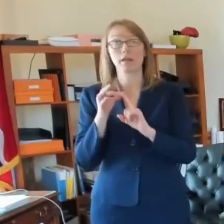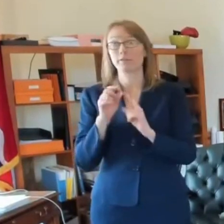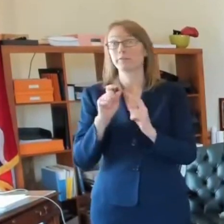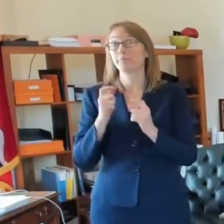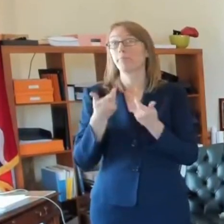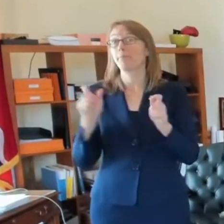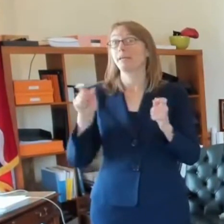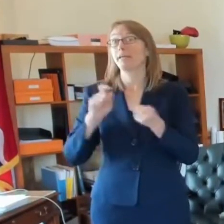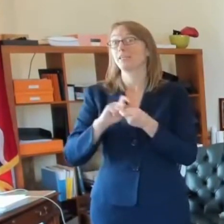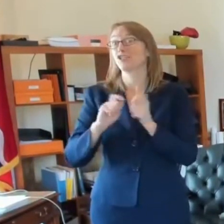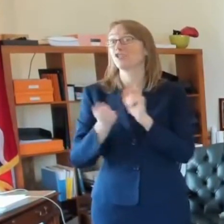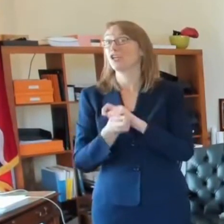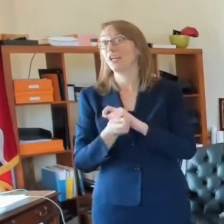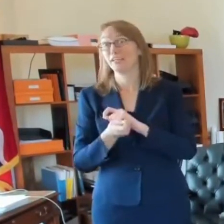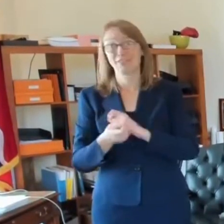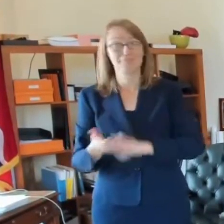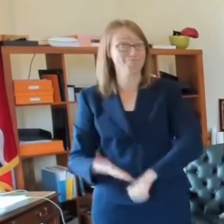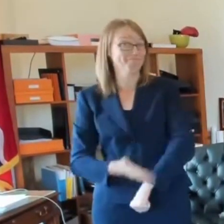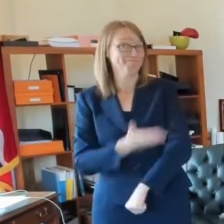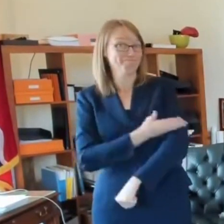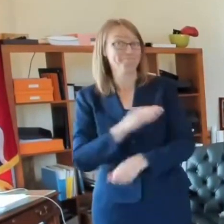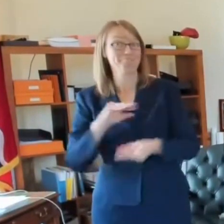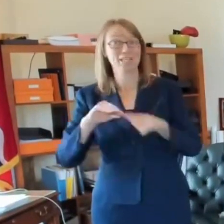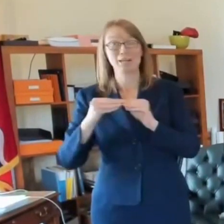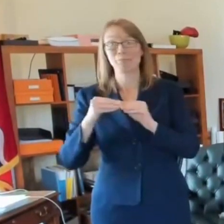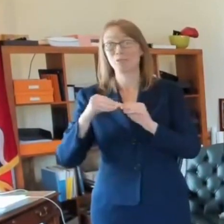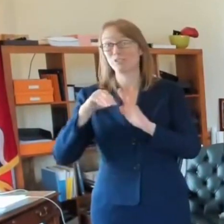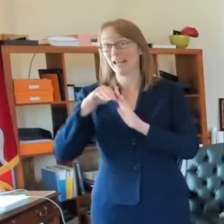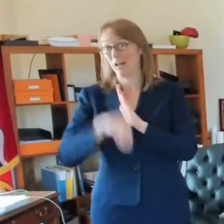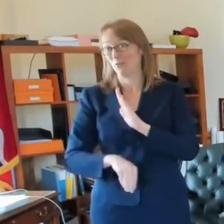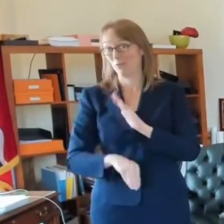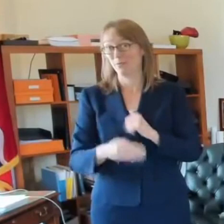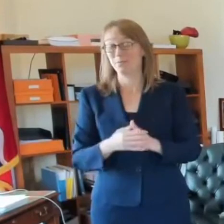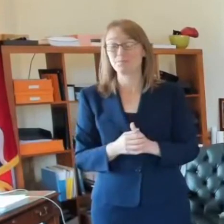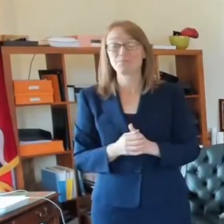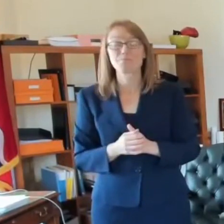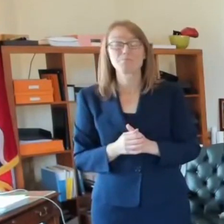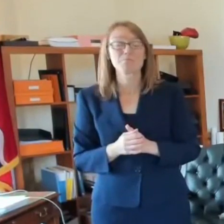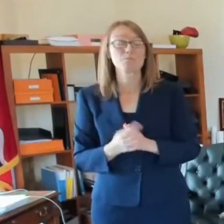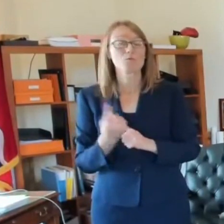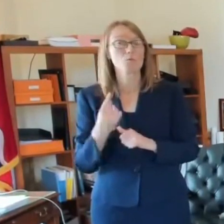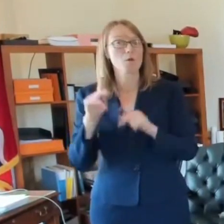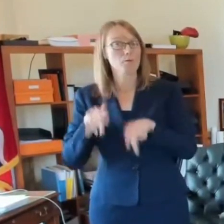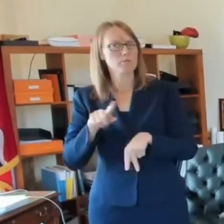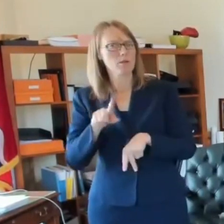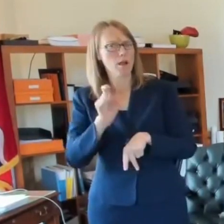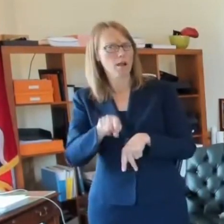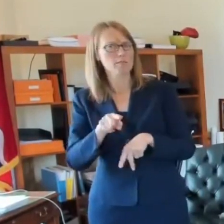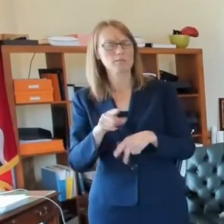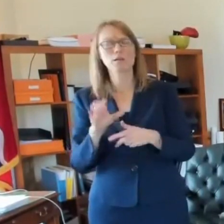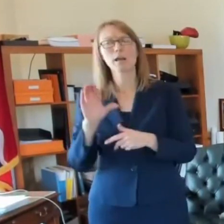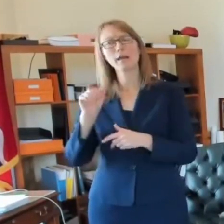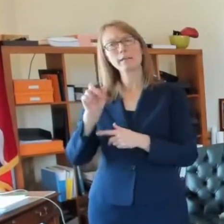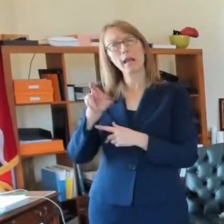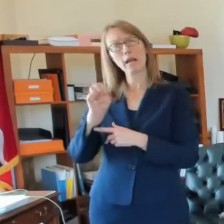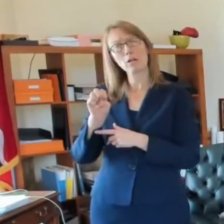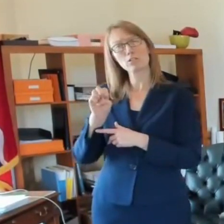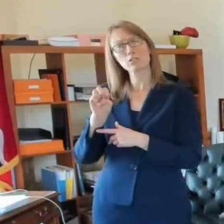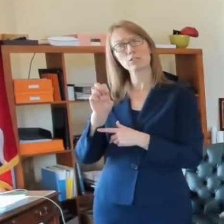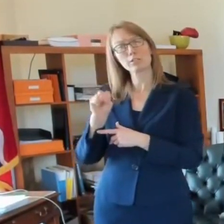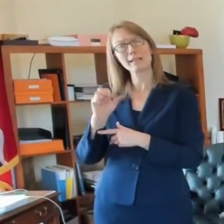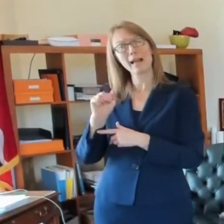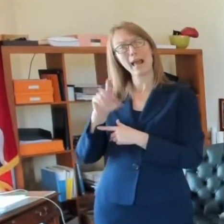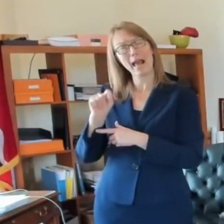here. Last COVID question is from Lisa Mayer. Wants to know how the city is using CARES Act dollars to help